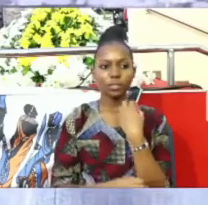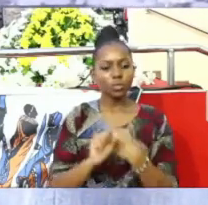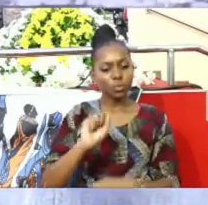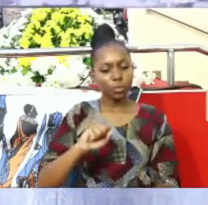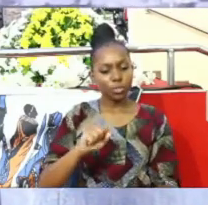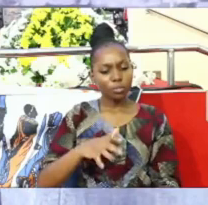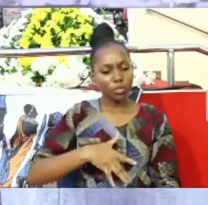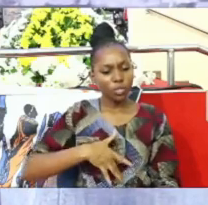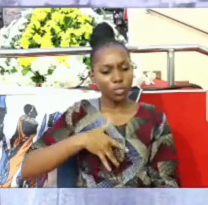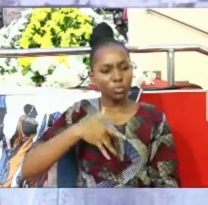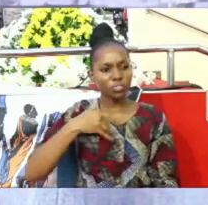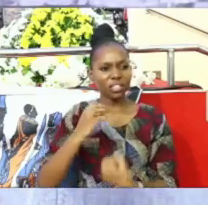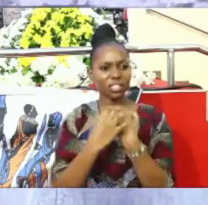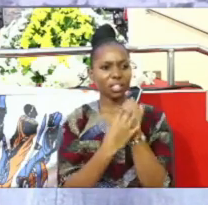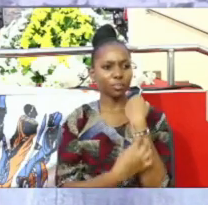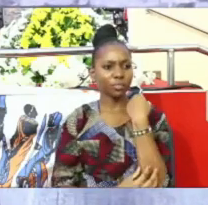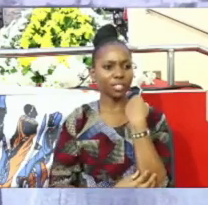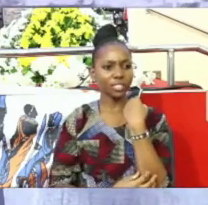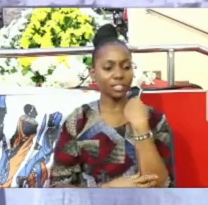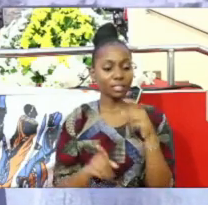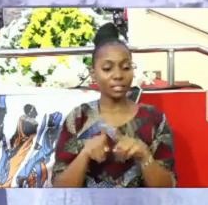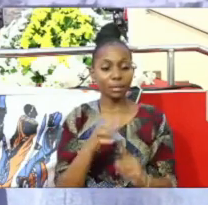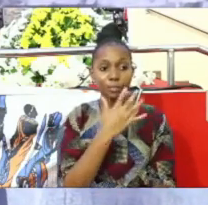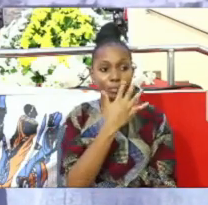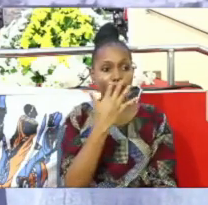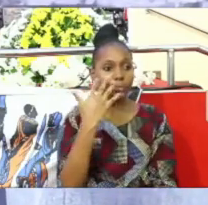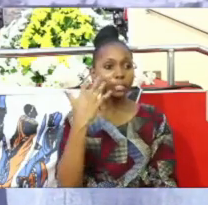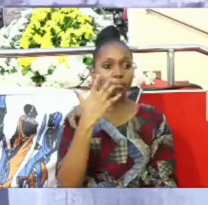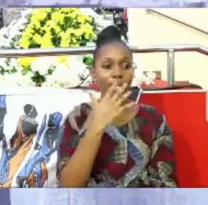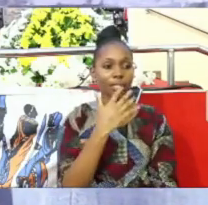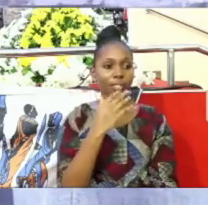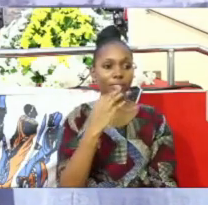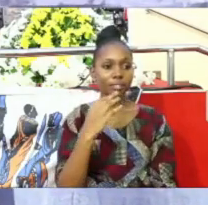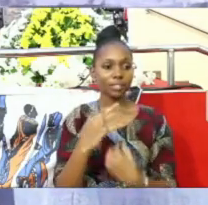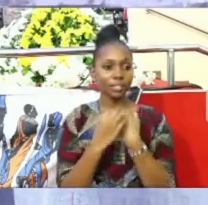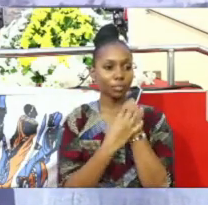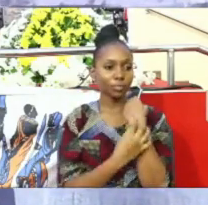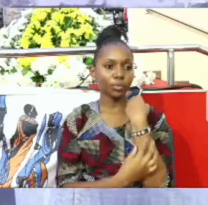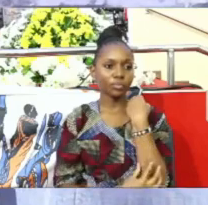ungaliguza umaskini. You can smell it. Unanusa. The rats